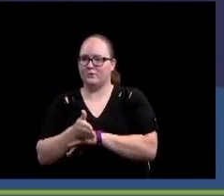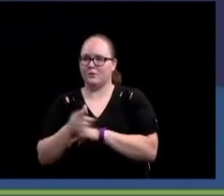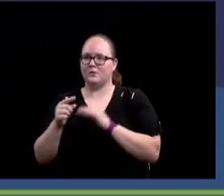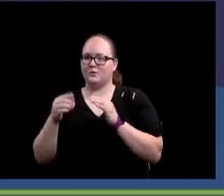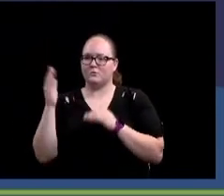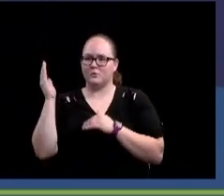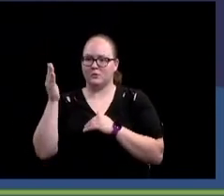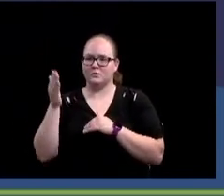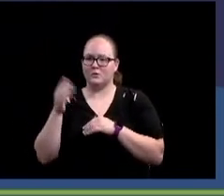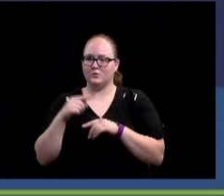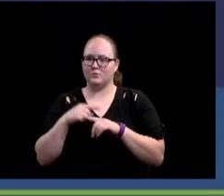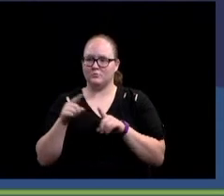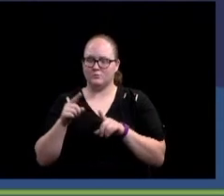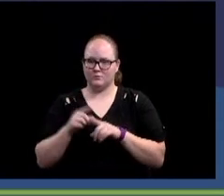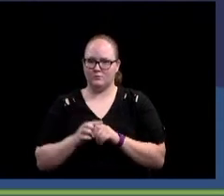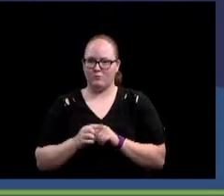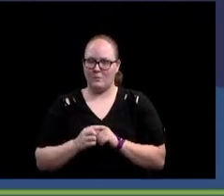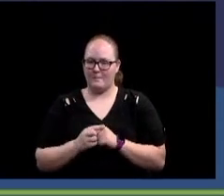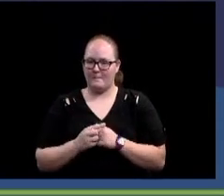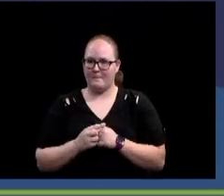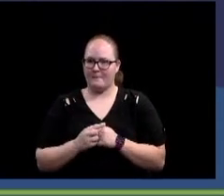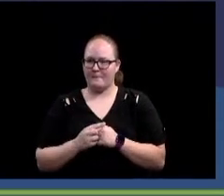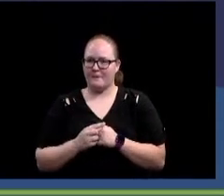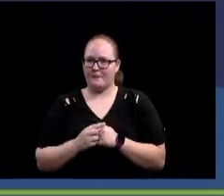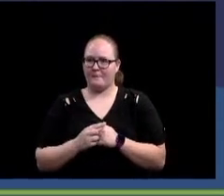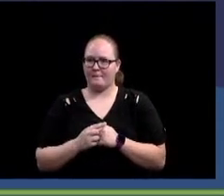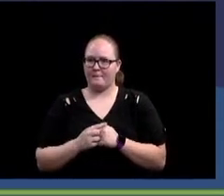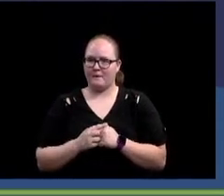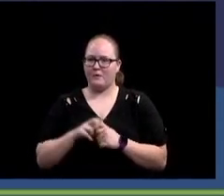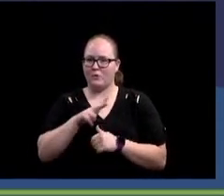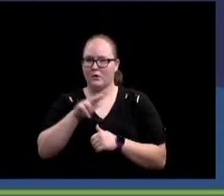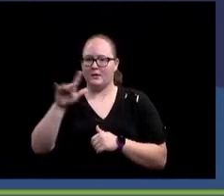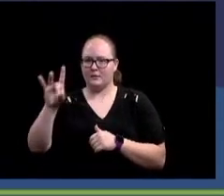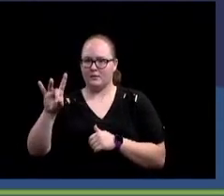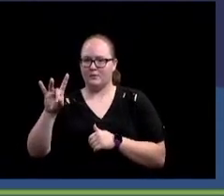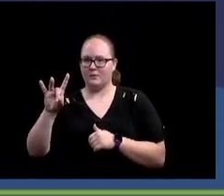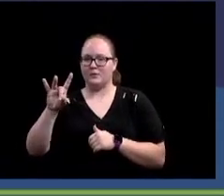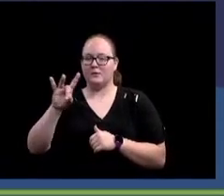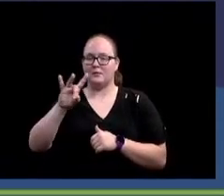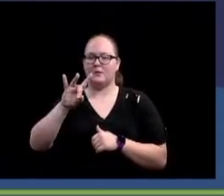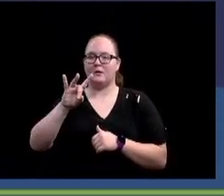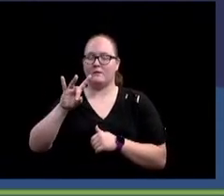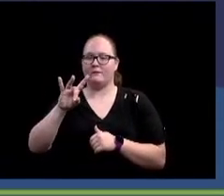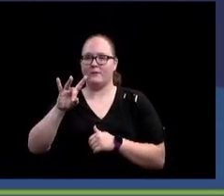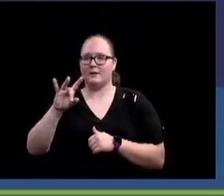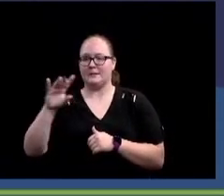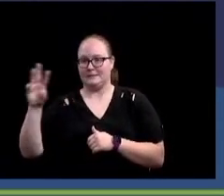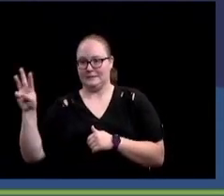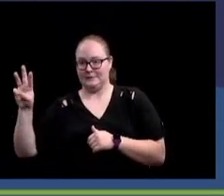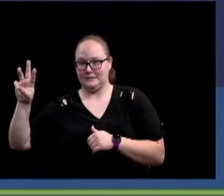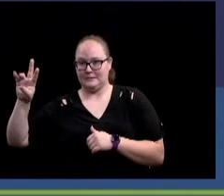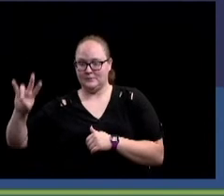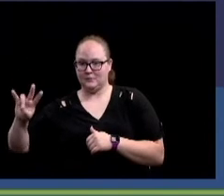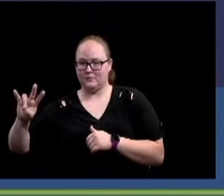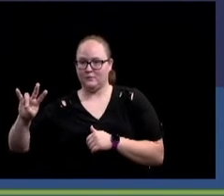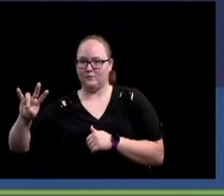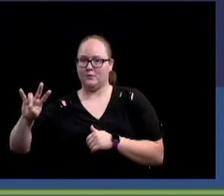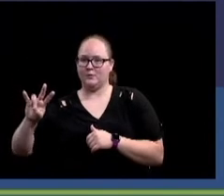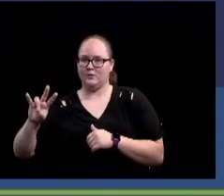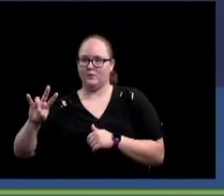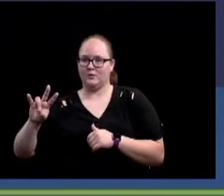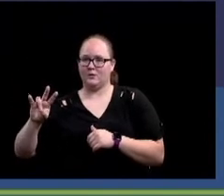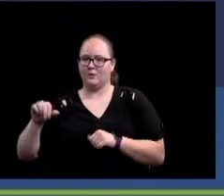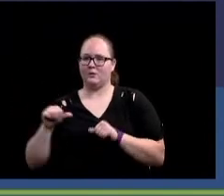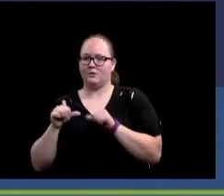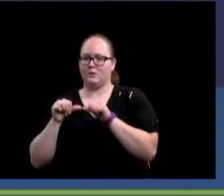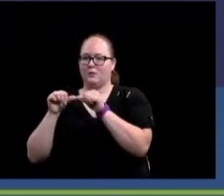38 of the 67 combined actions and recommendations are ongoing, completed, or substantially implemented in the